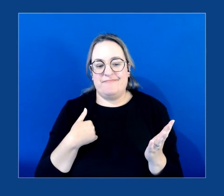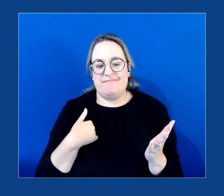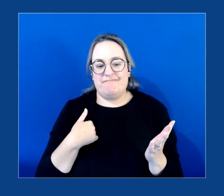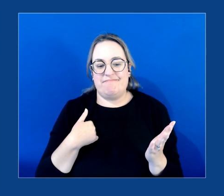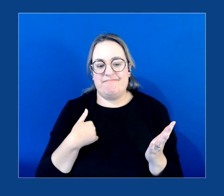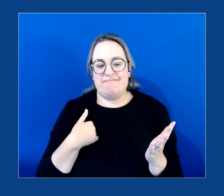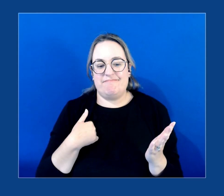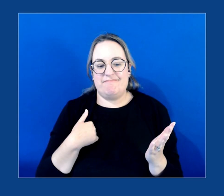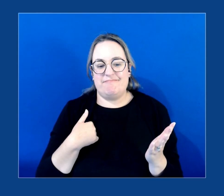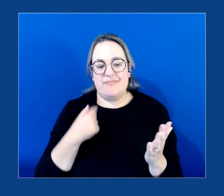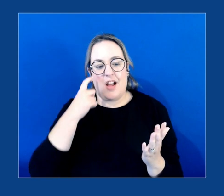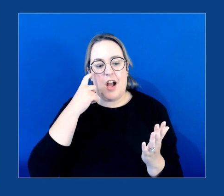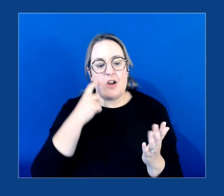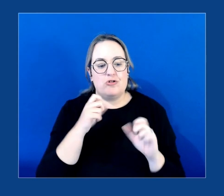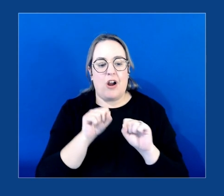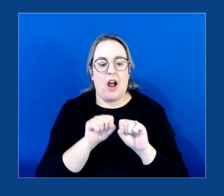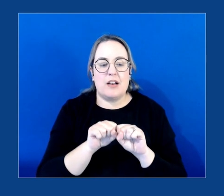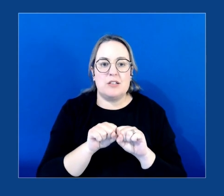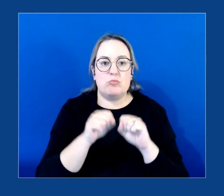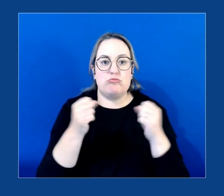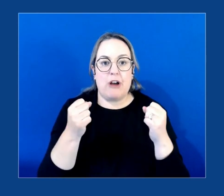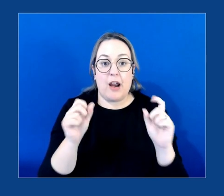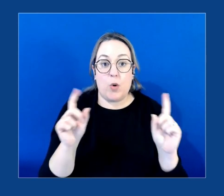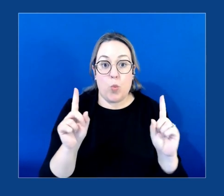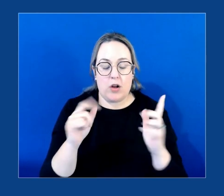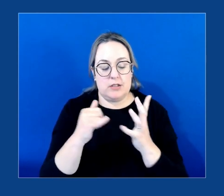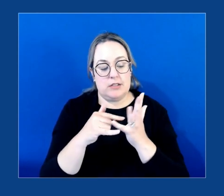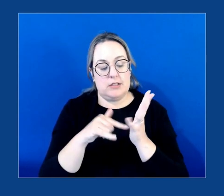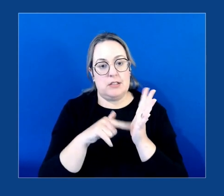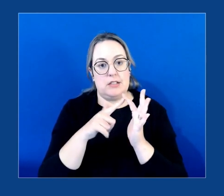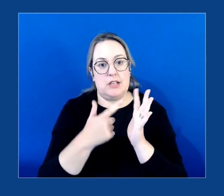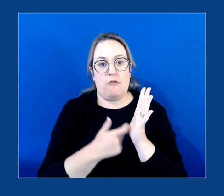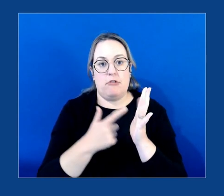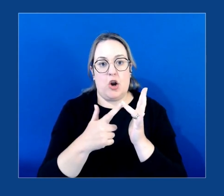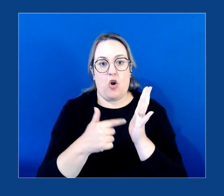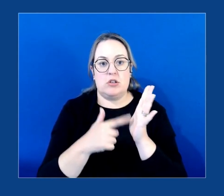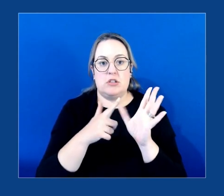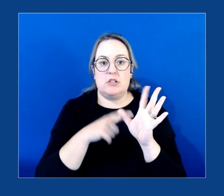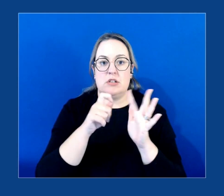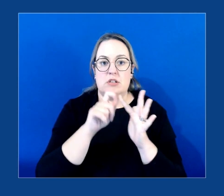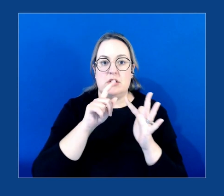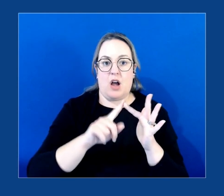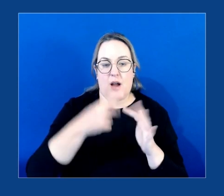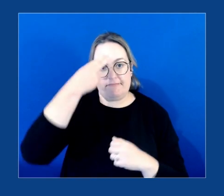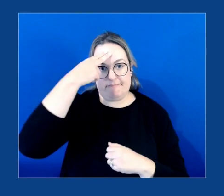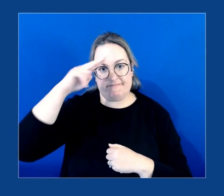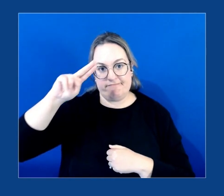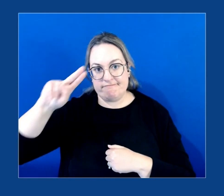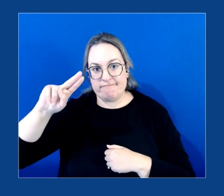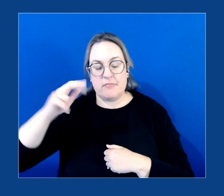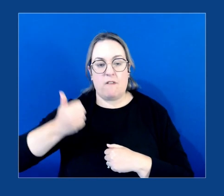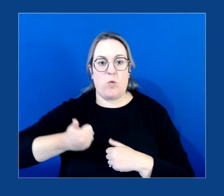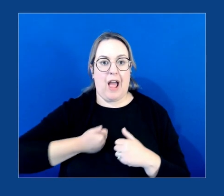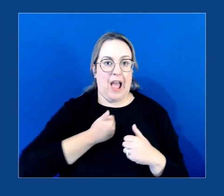trying to break that stereotype thing amongst my people and wider Australian too, is to bring